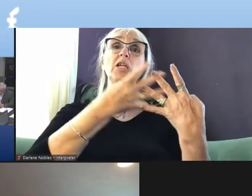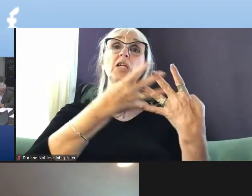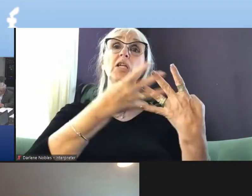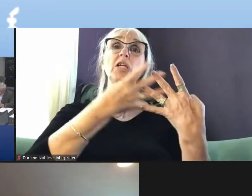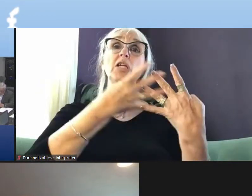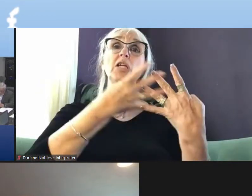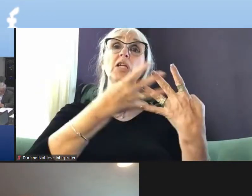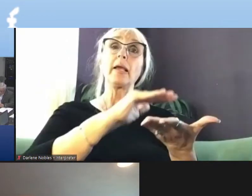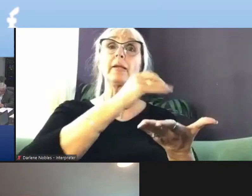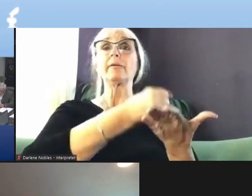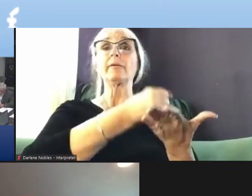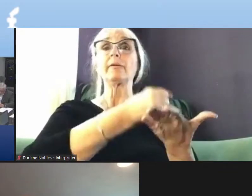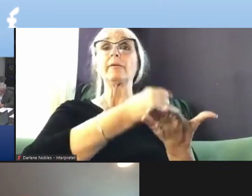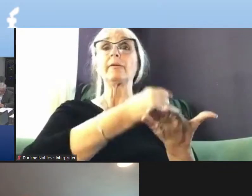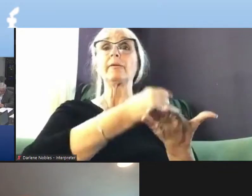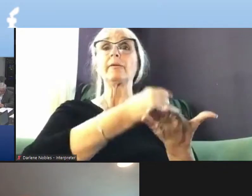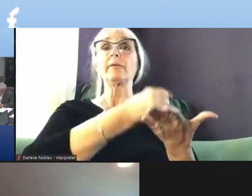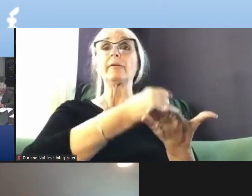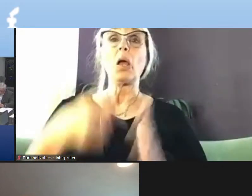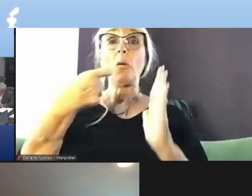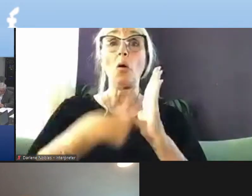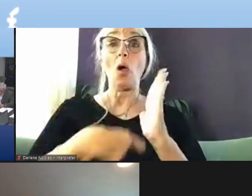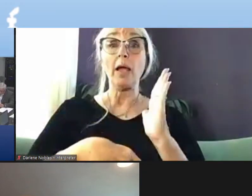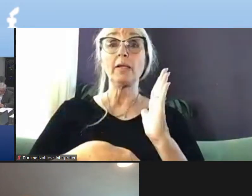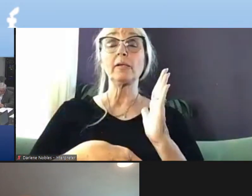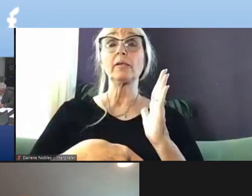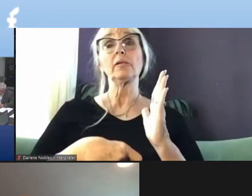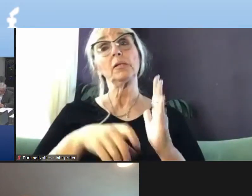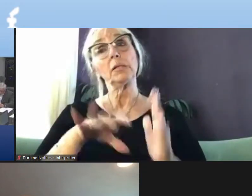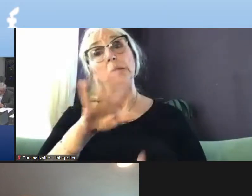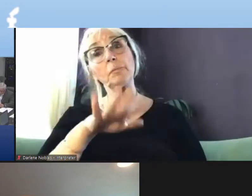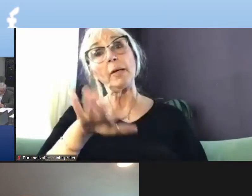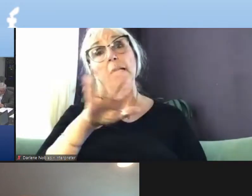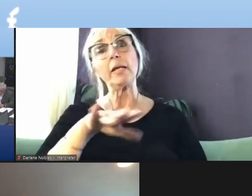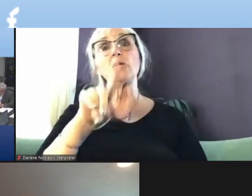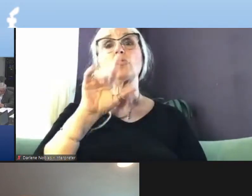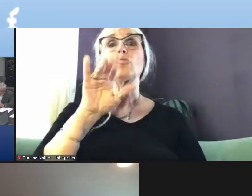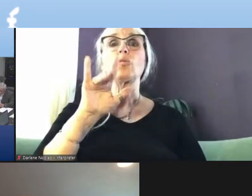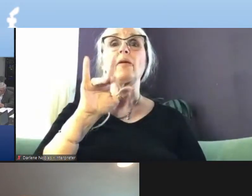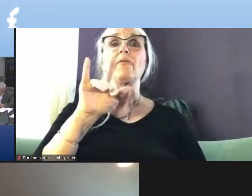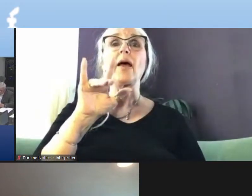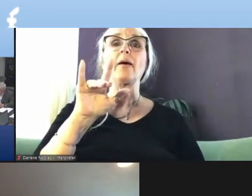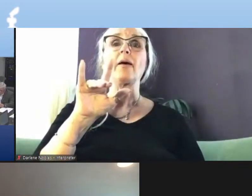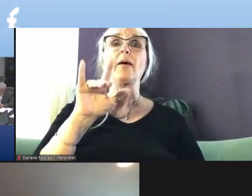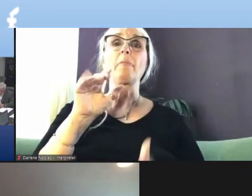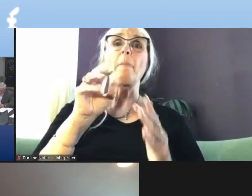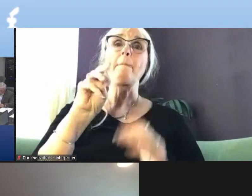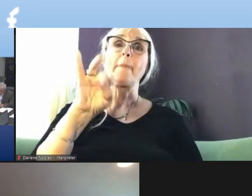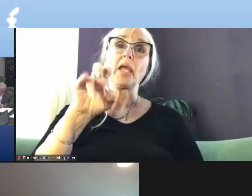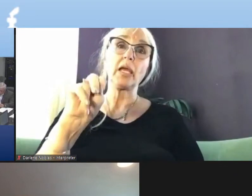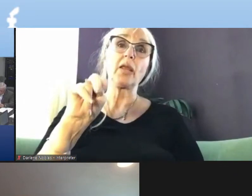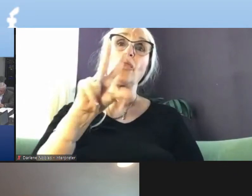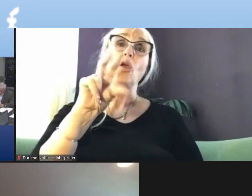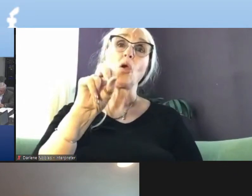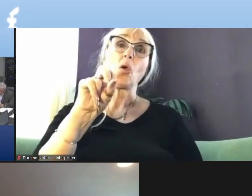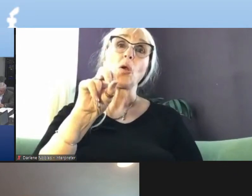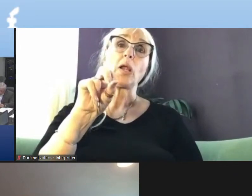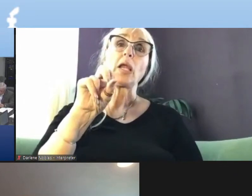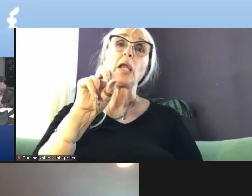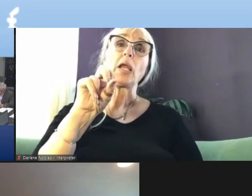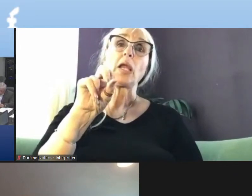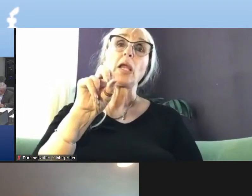The price on that is roughly between $25 million and $30 million. So